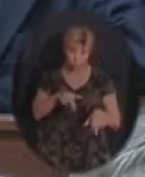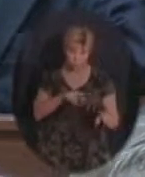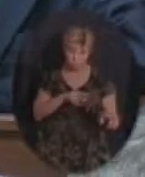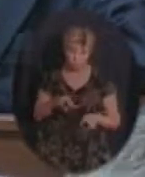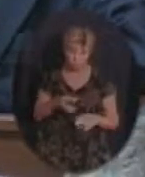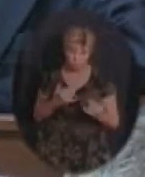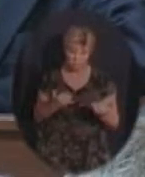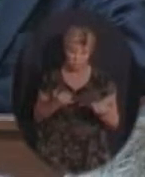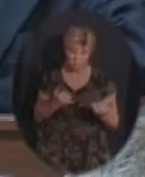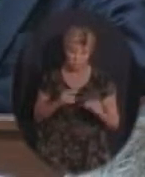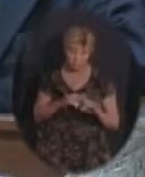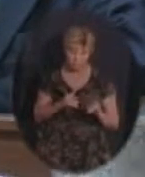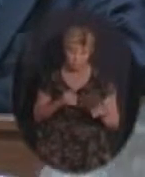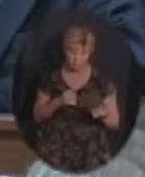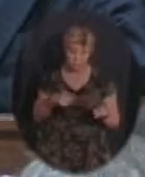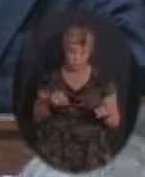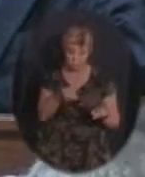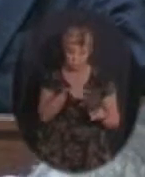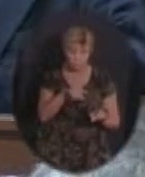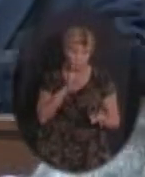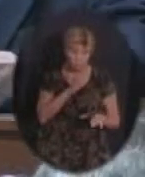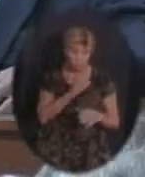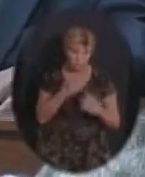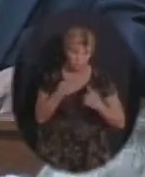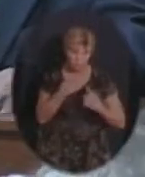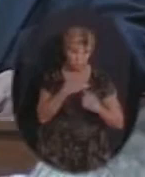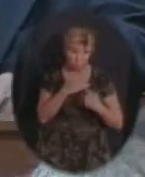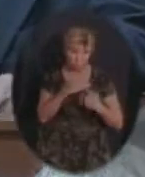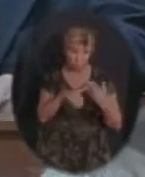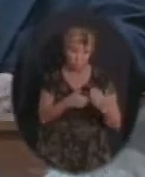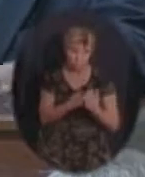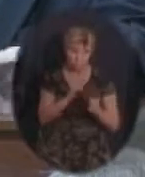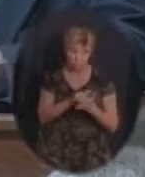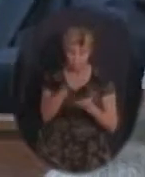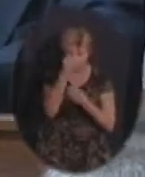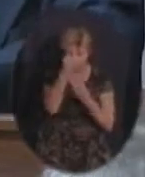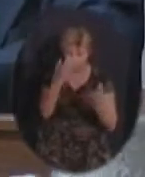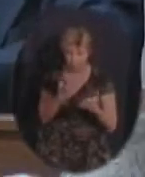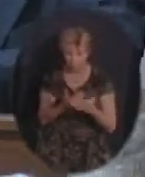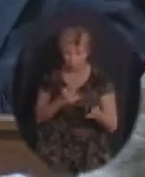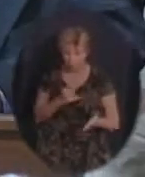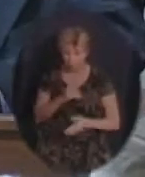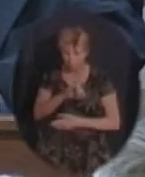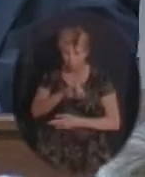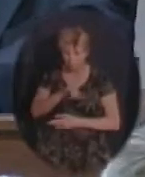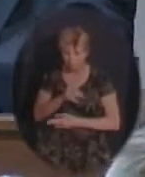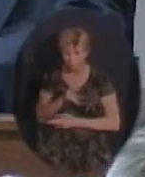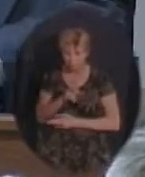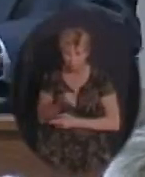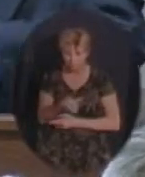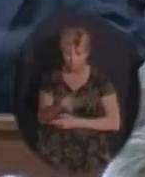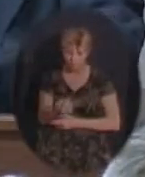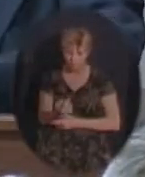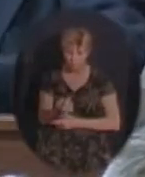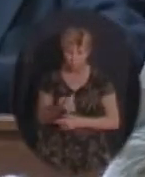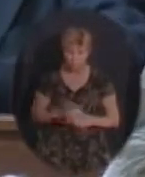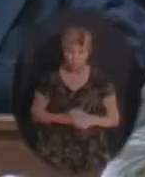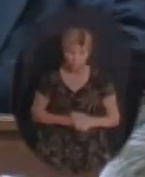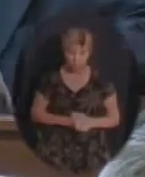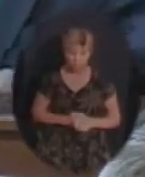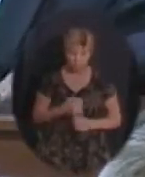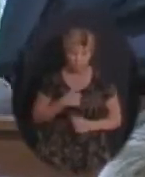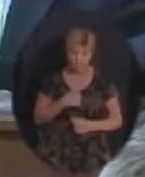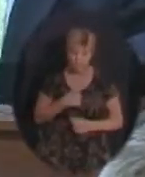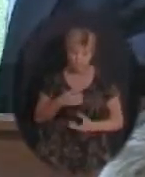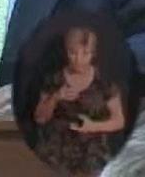decision before July 1st. The other issue, I don't have all the data here. I did get some